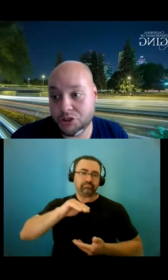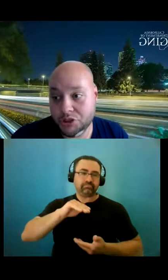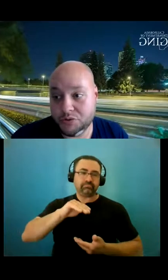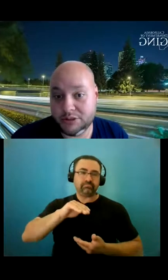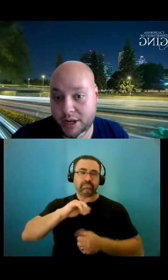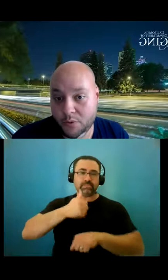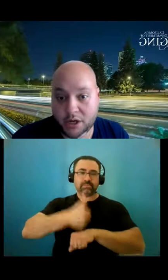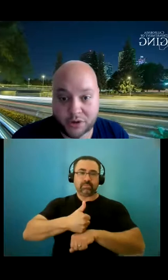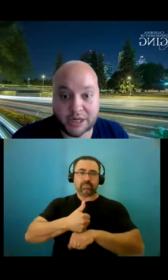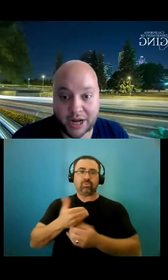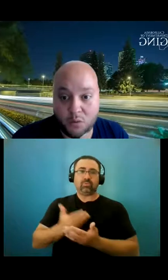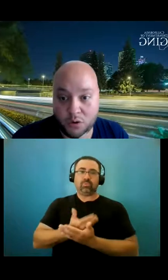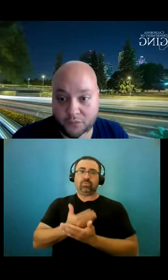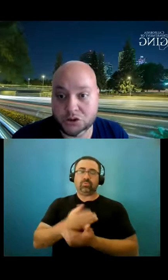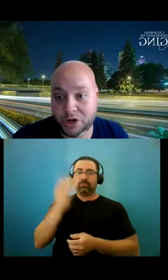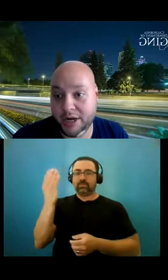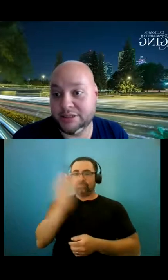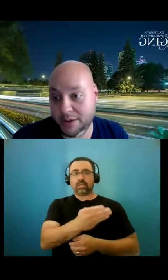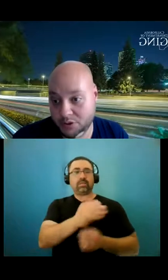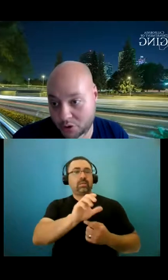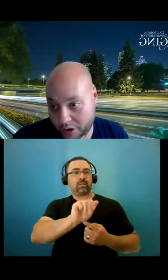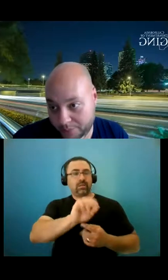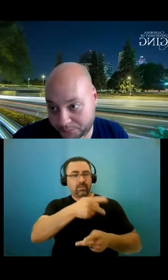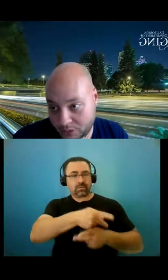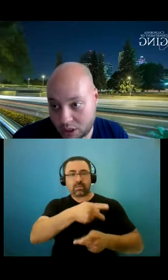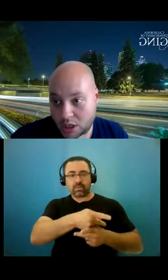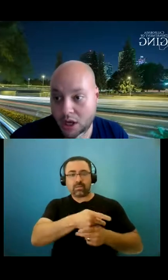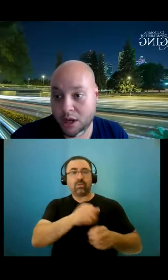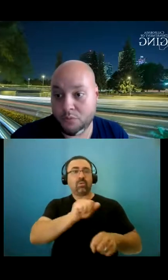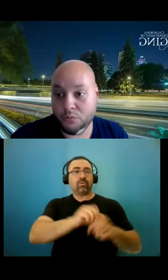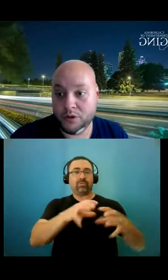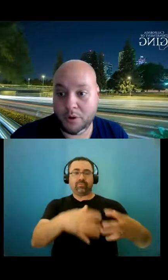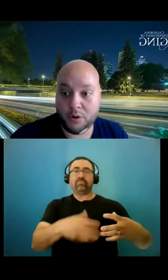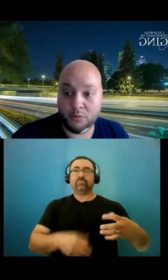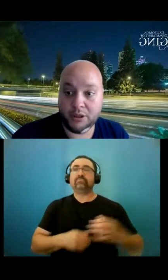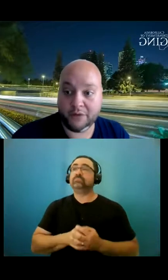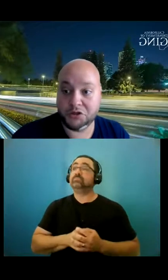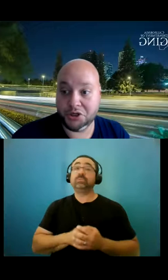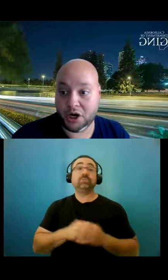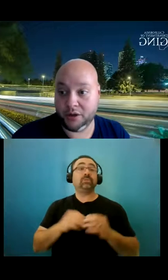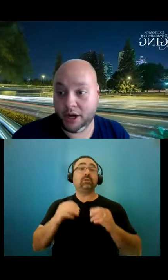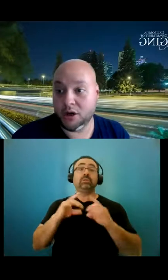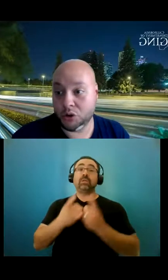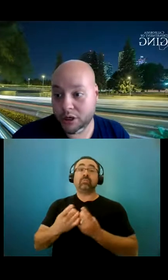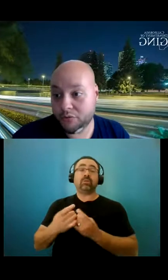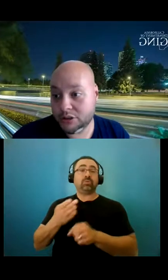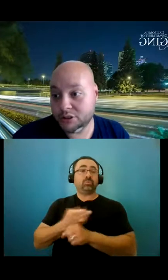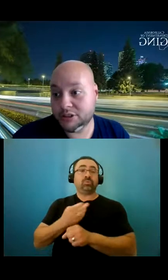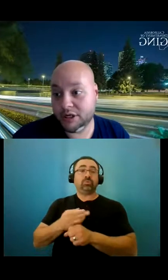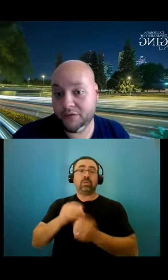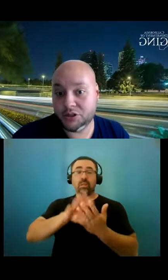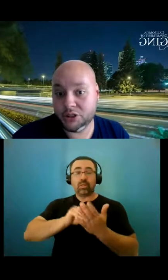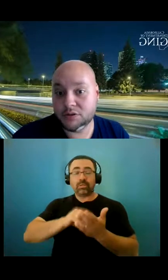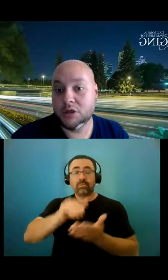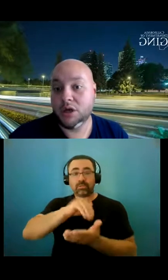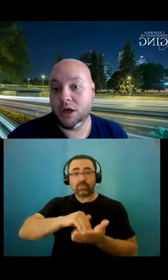establish a new statewide direct care workforce training and stipends program. The department will be leveraging online learning resources